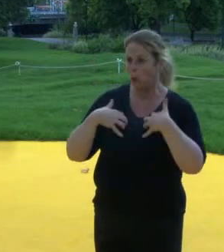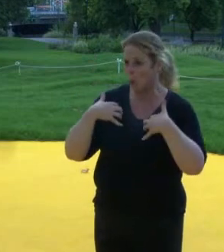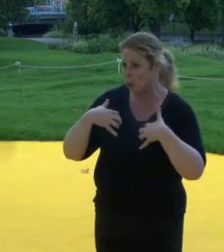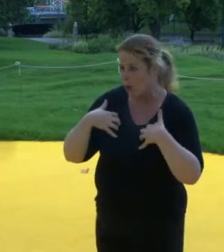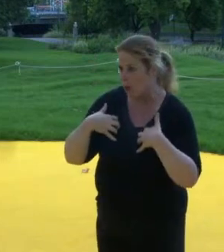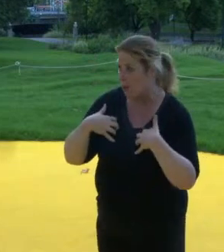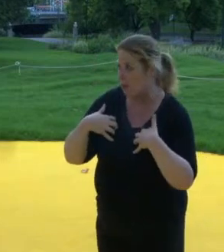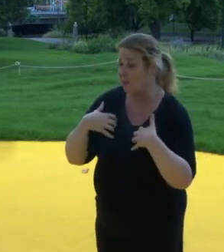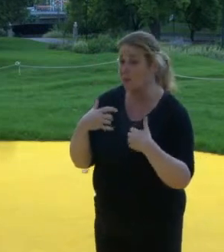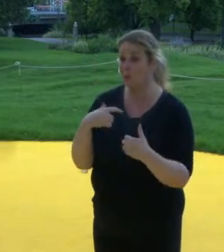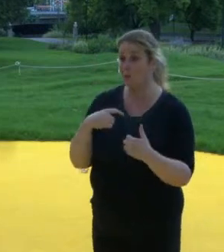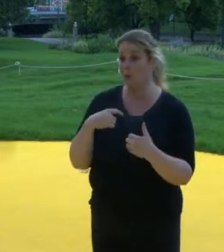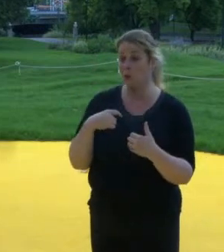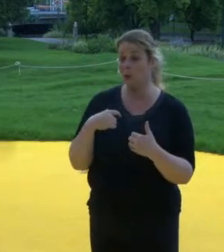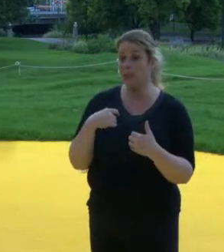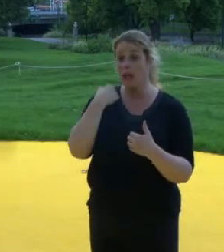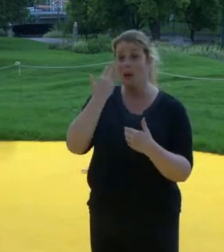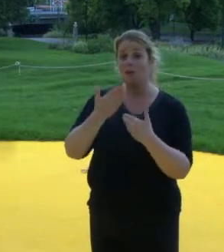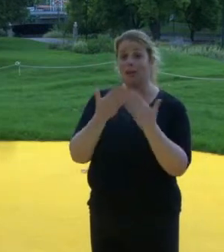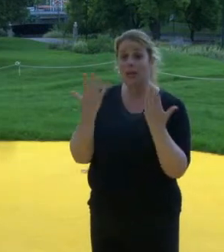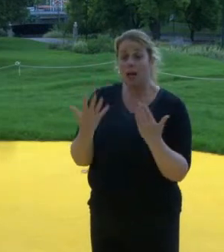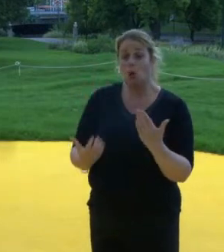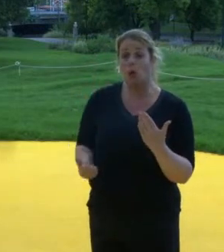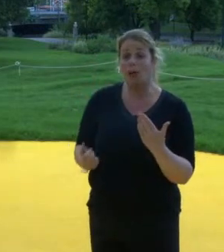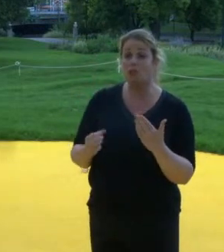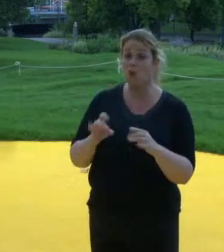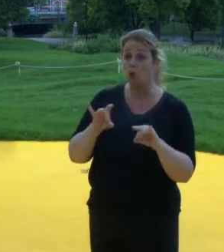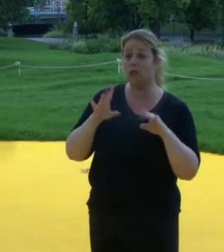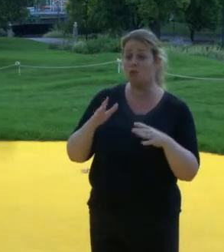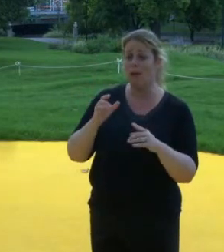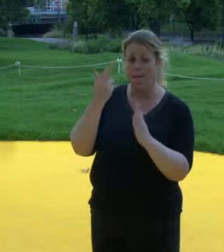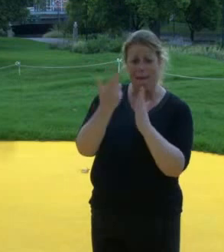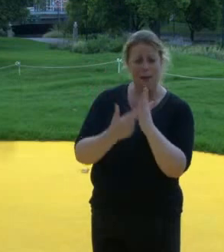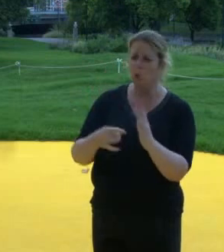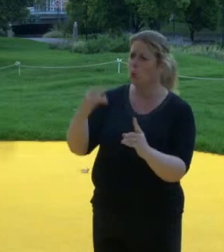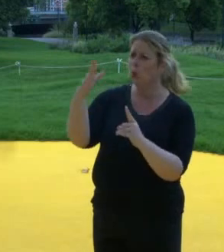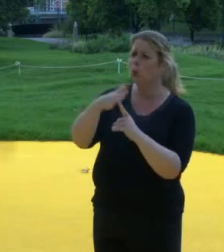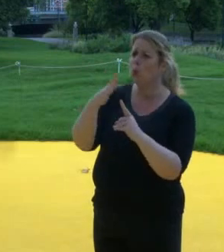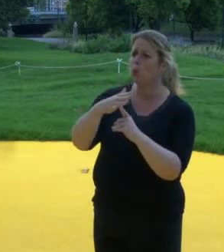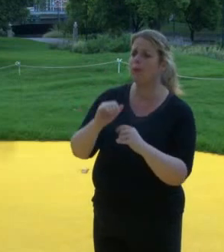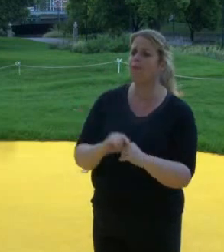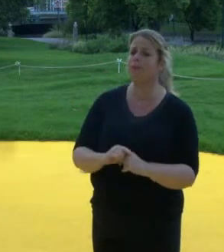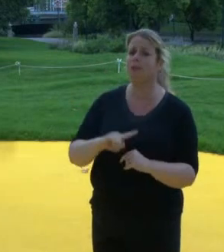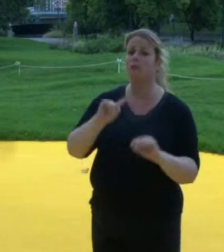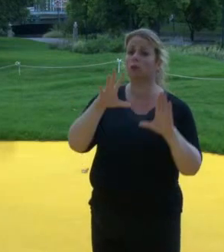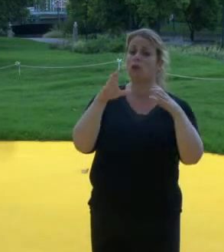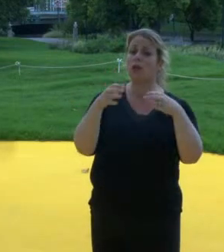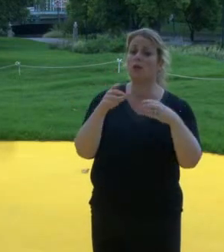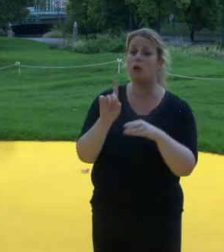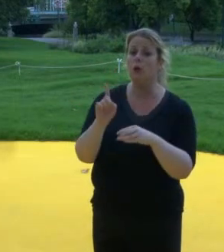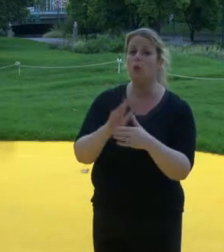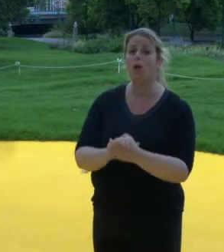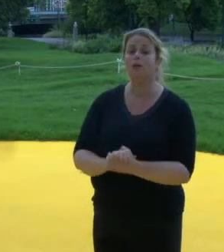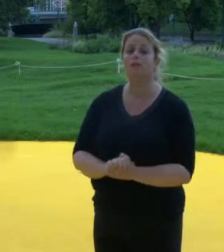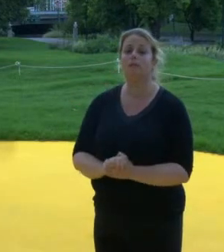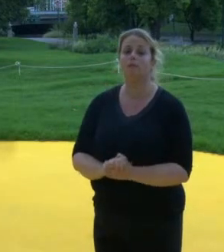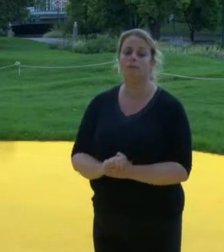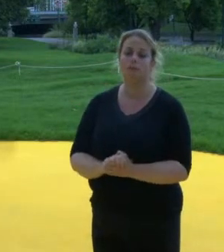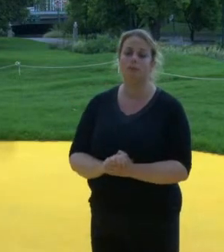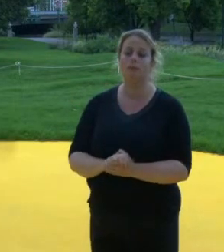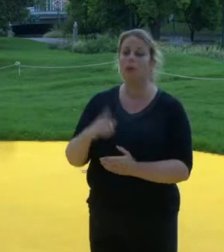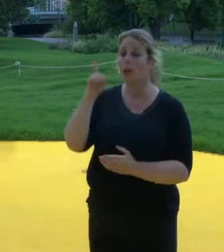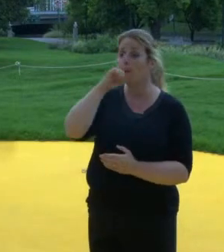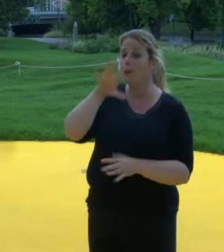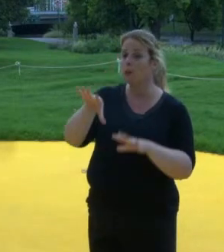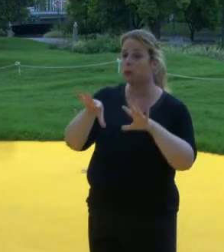living wage for Australian artists is deeply important. Our first category to that end for tonight is the